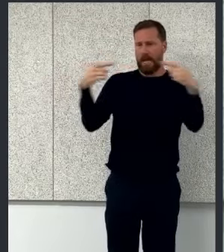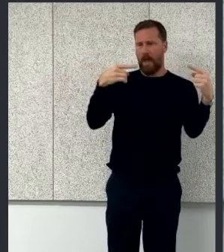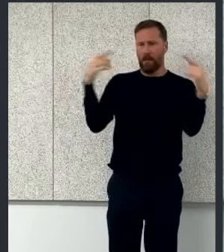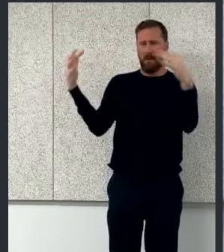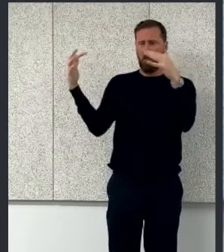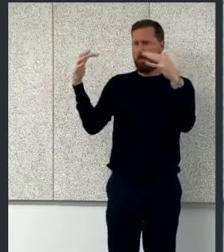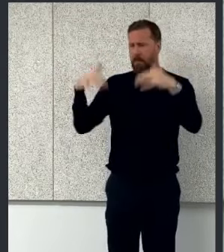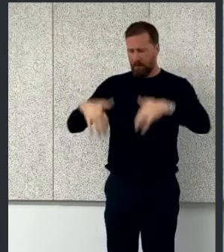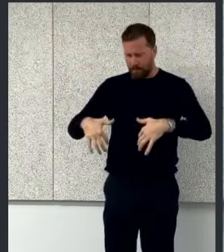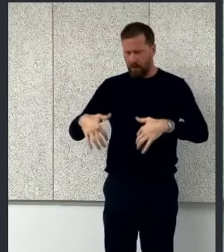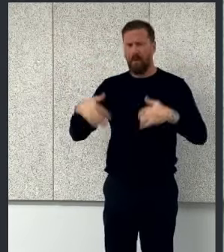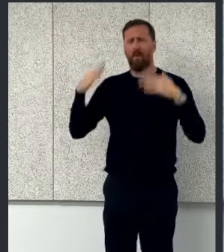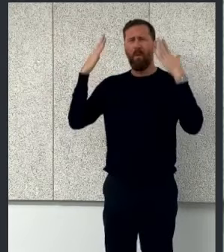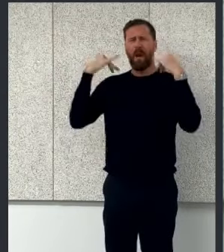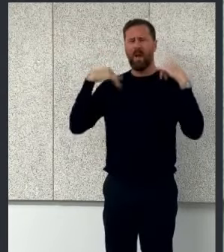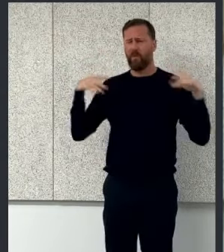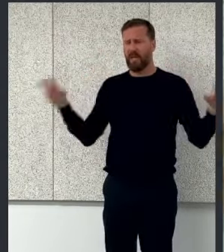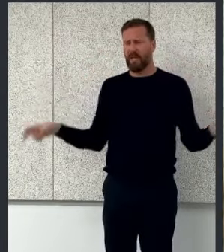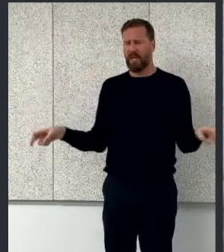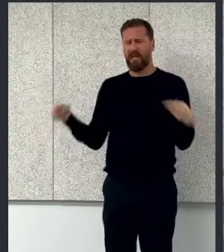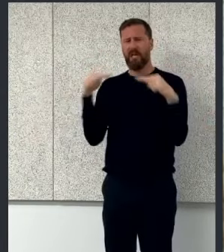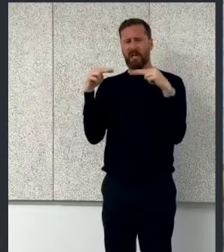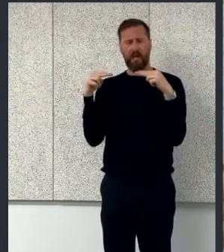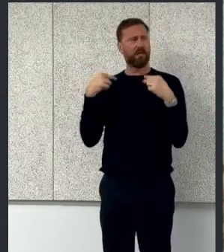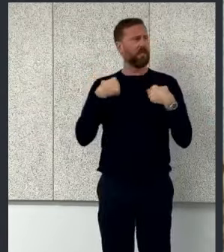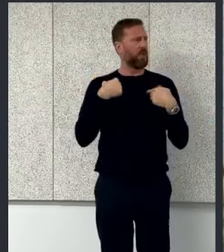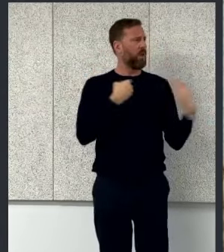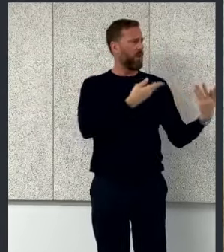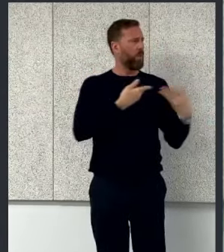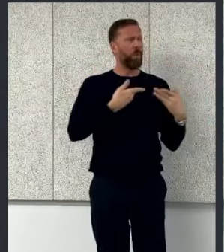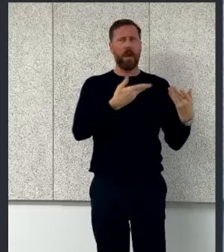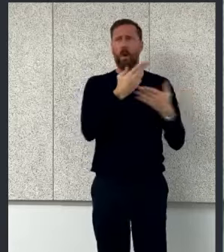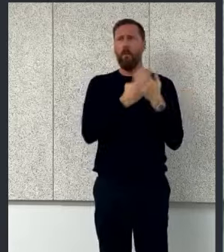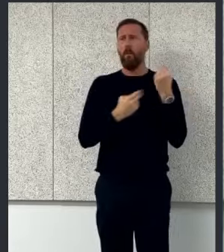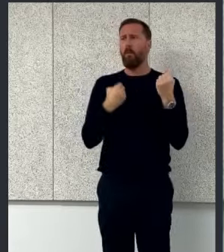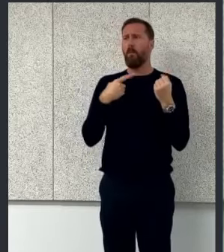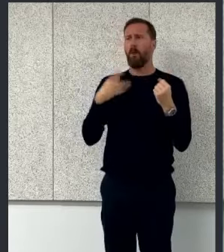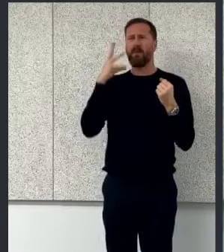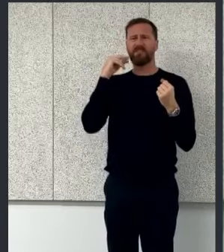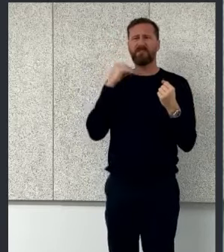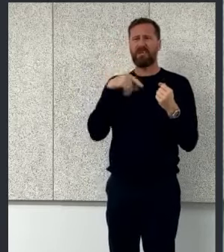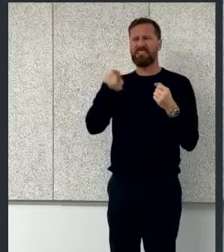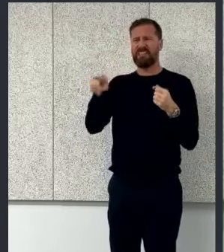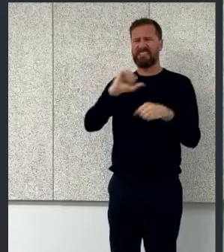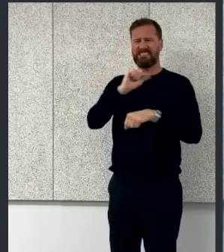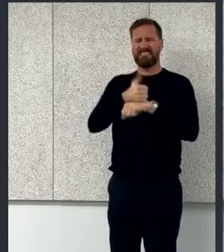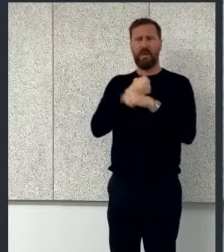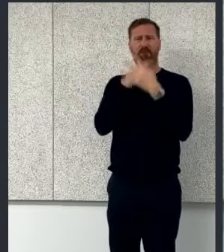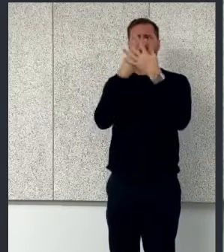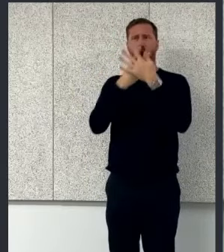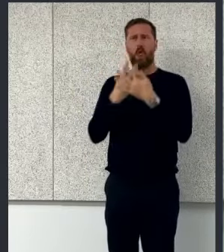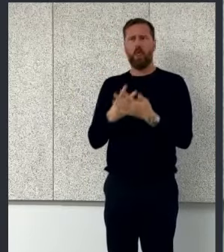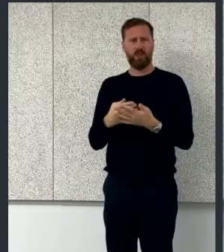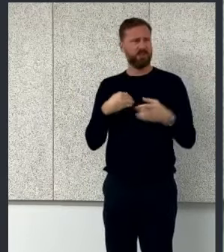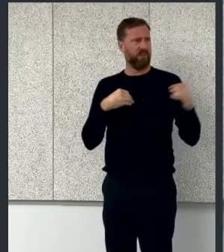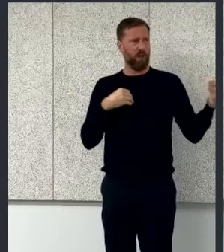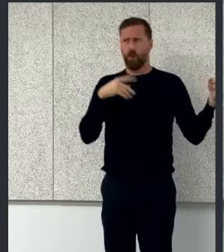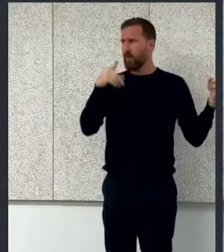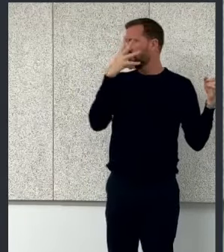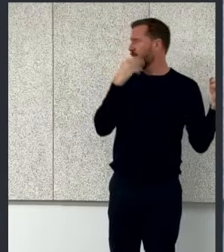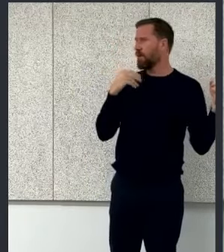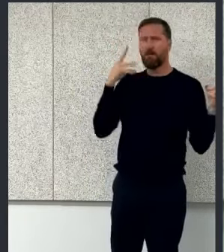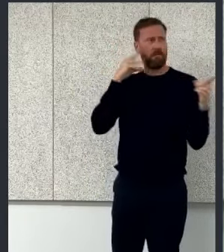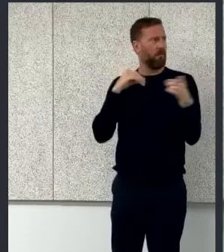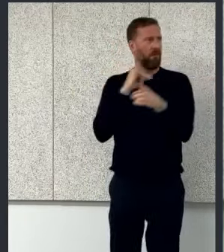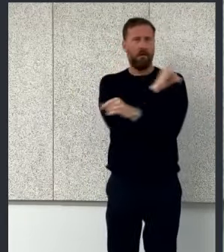say, we're both looking at this set of problems. Right. And they're very real, and let us be authentic and vulnerable about it.